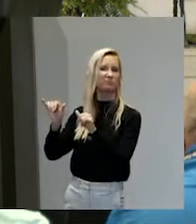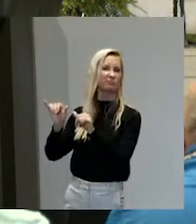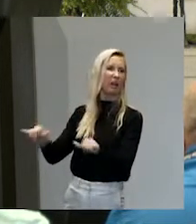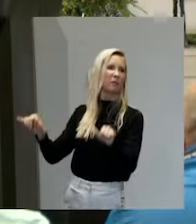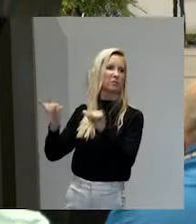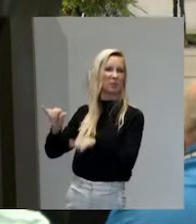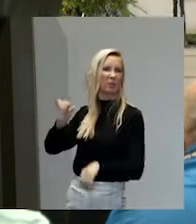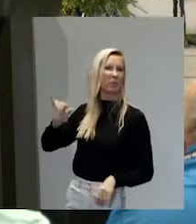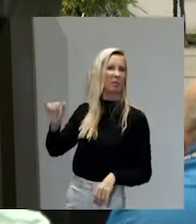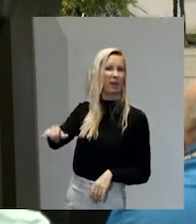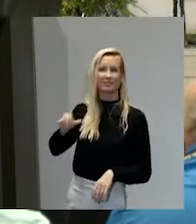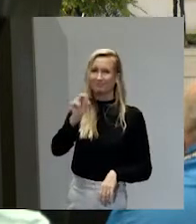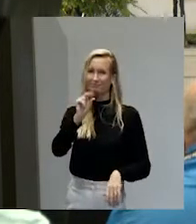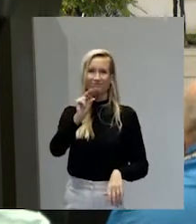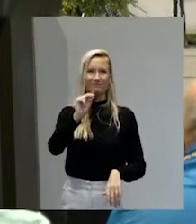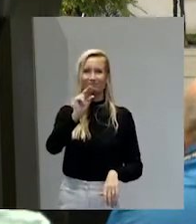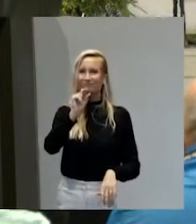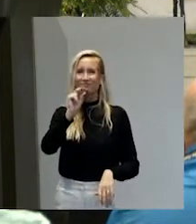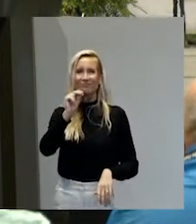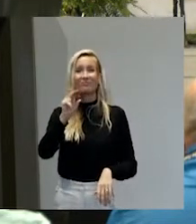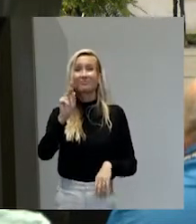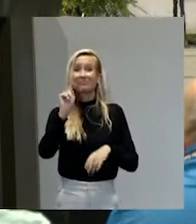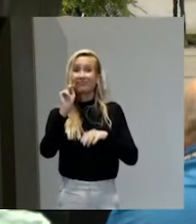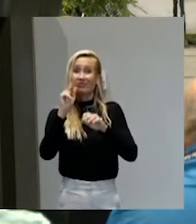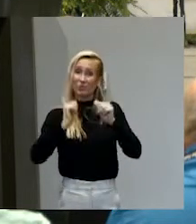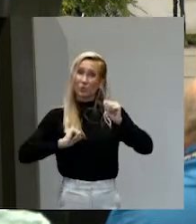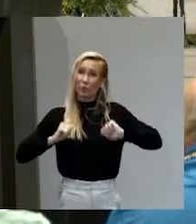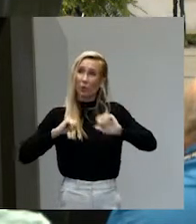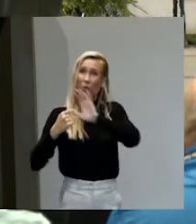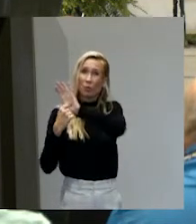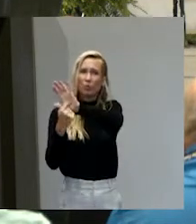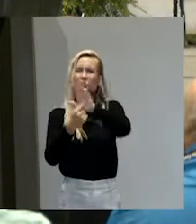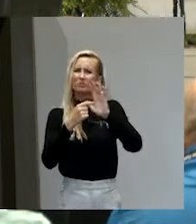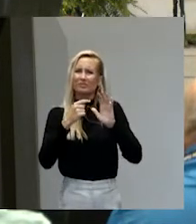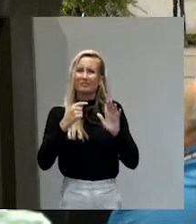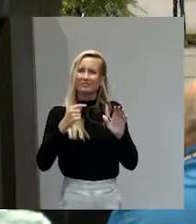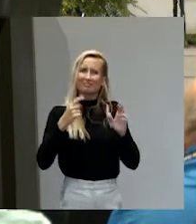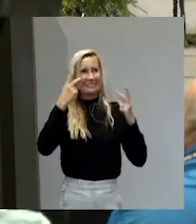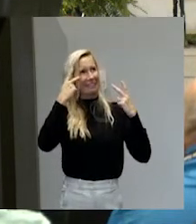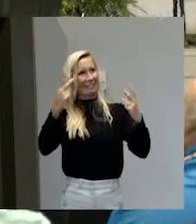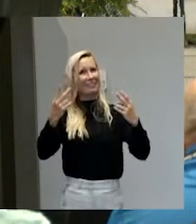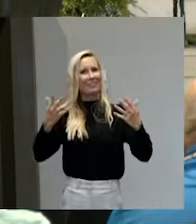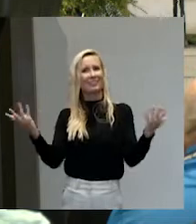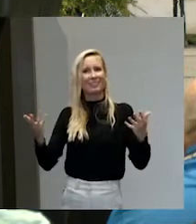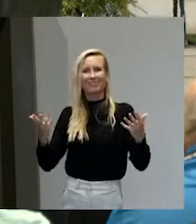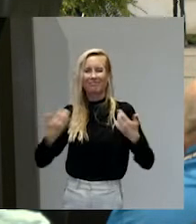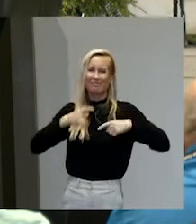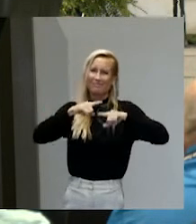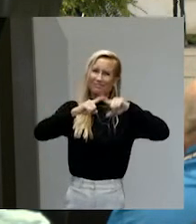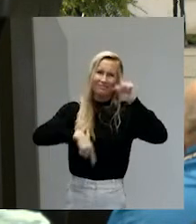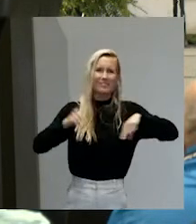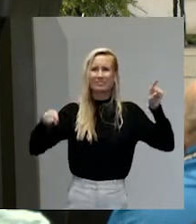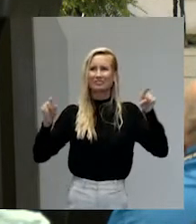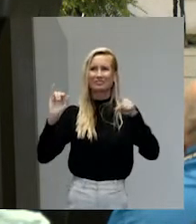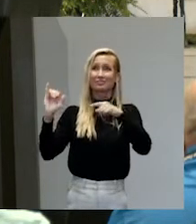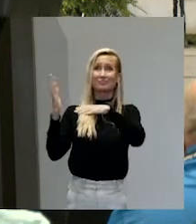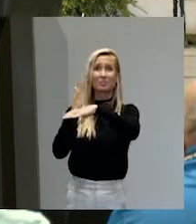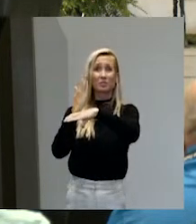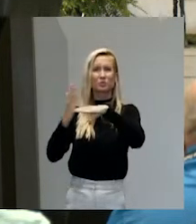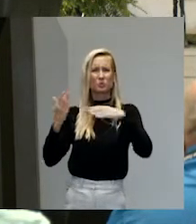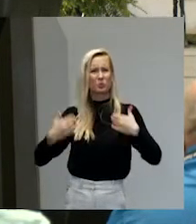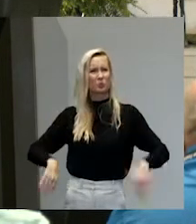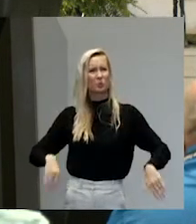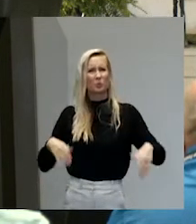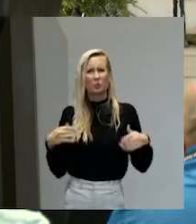out, is to show the depth of the spectrum and really show that there's just, there's that old saying